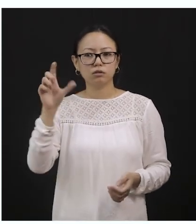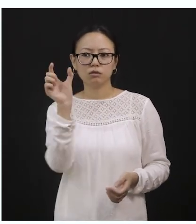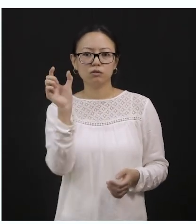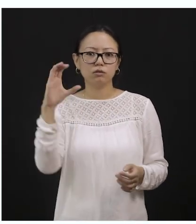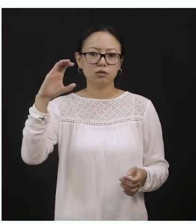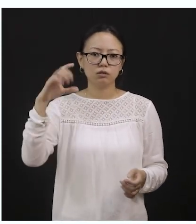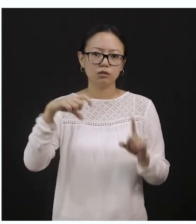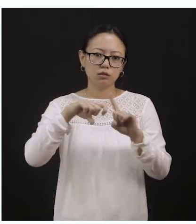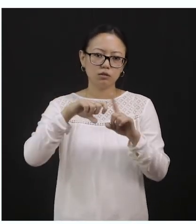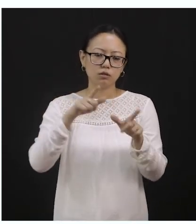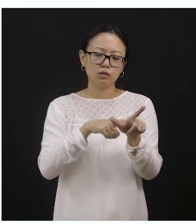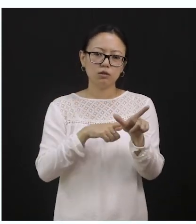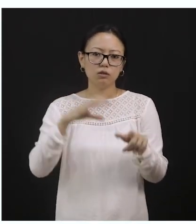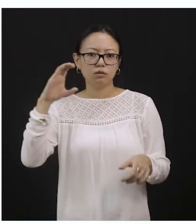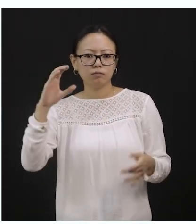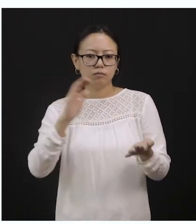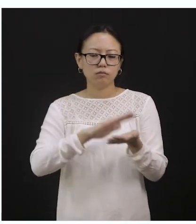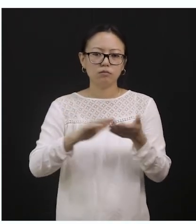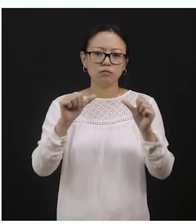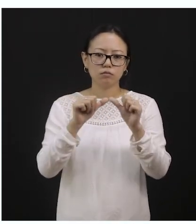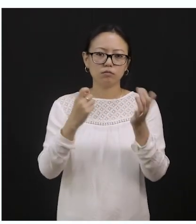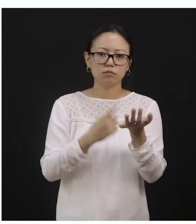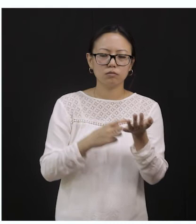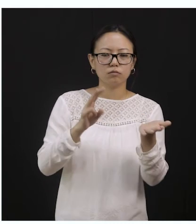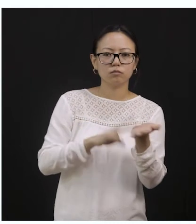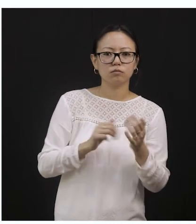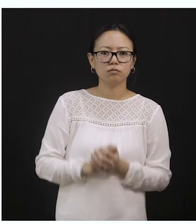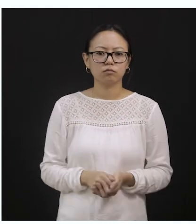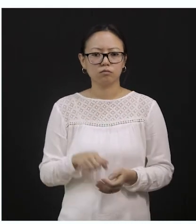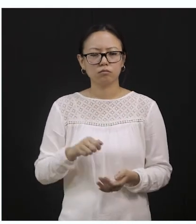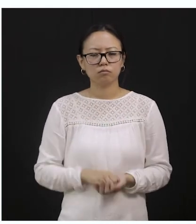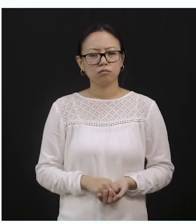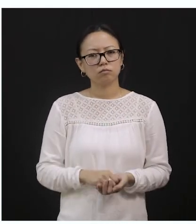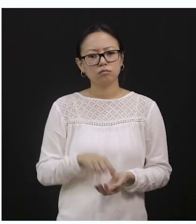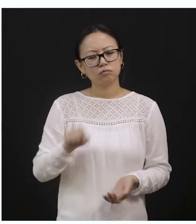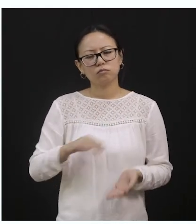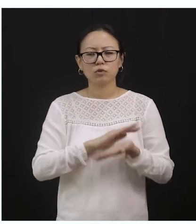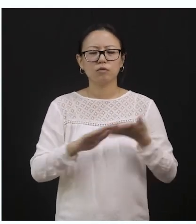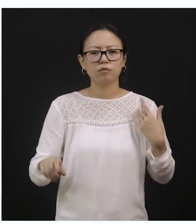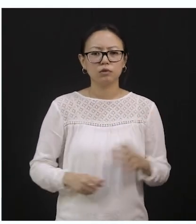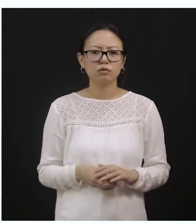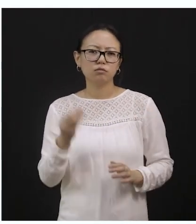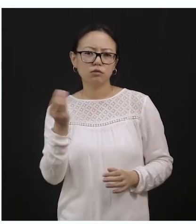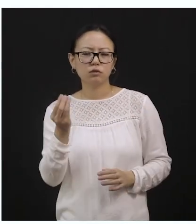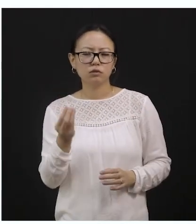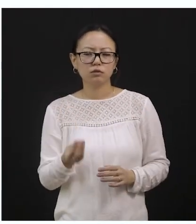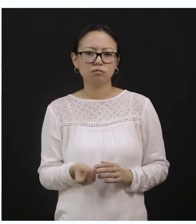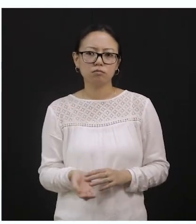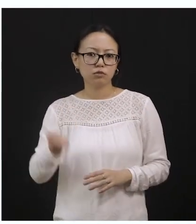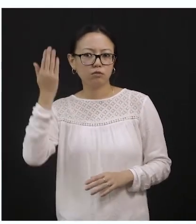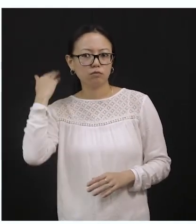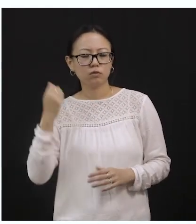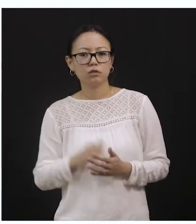all about the insect. Okay, can we try to recall the name of the insect? Maybe just some, not all, but just some. All